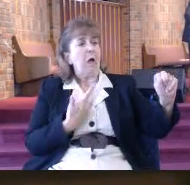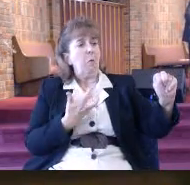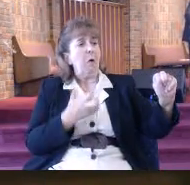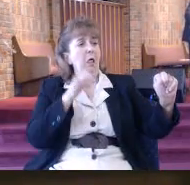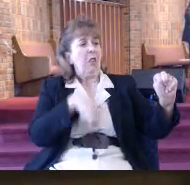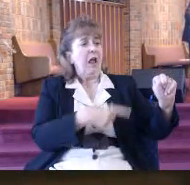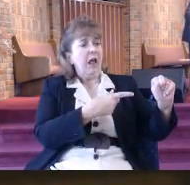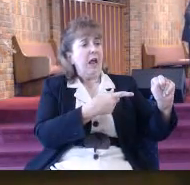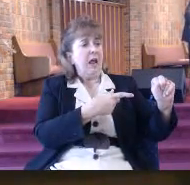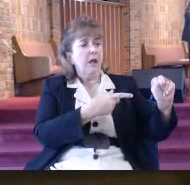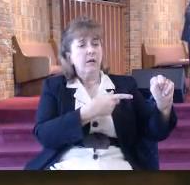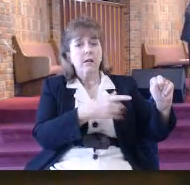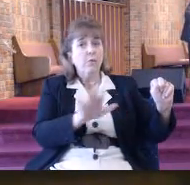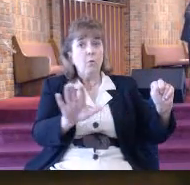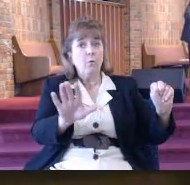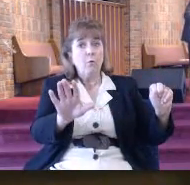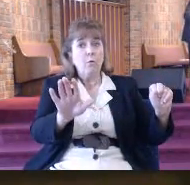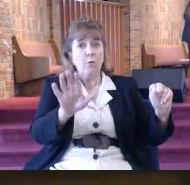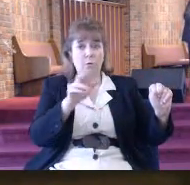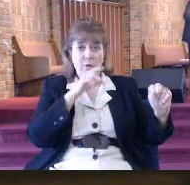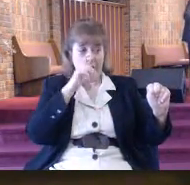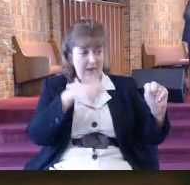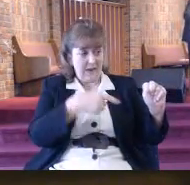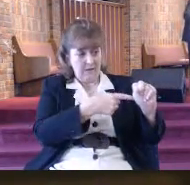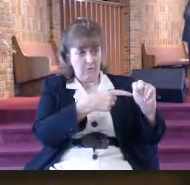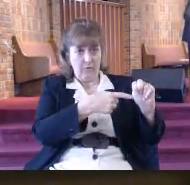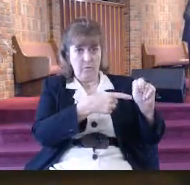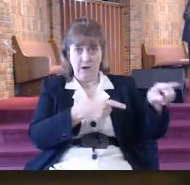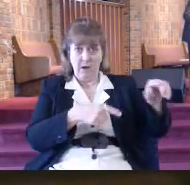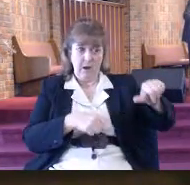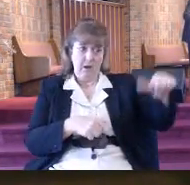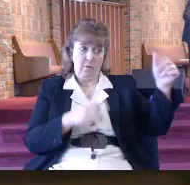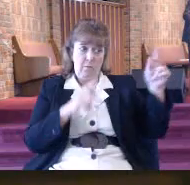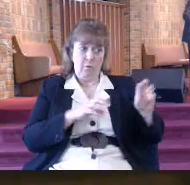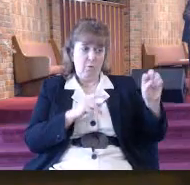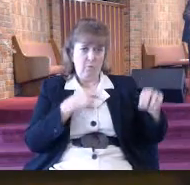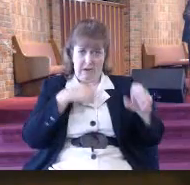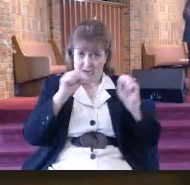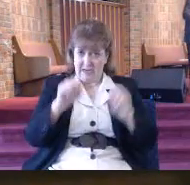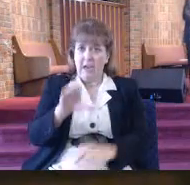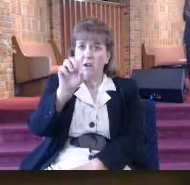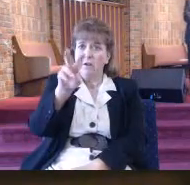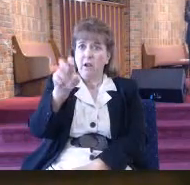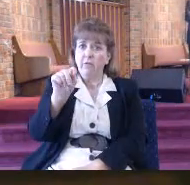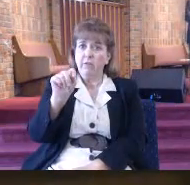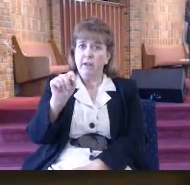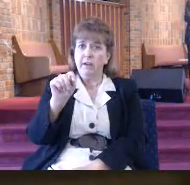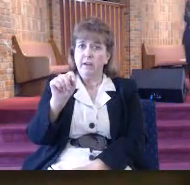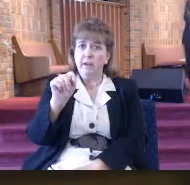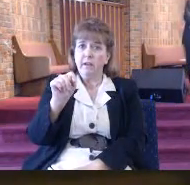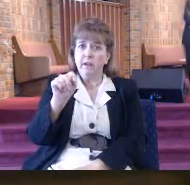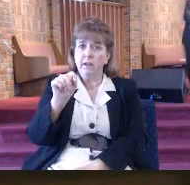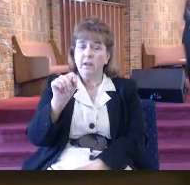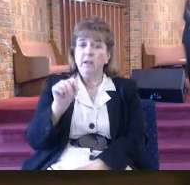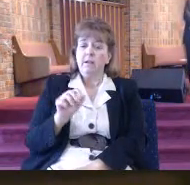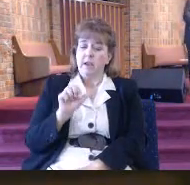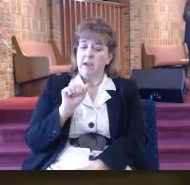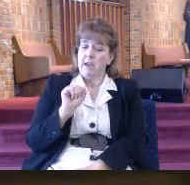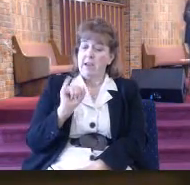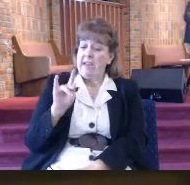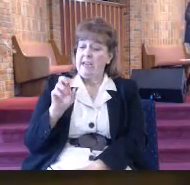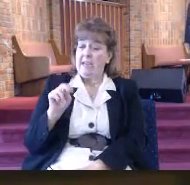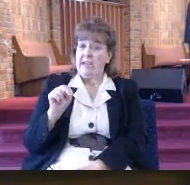have to belong to anybody in order for you to covet. Achan coveted